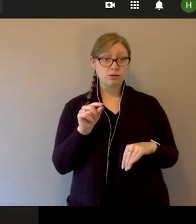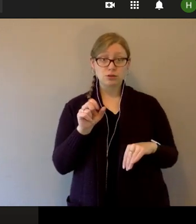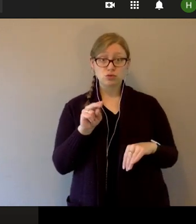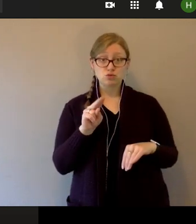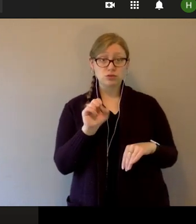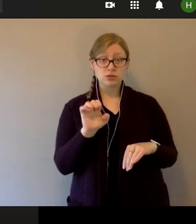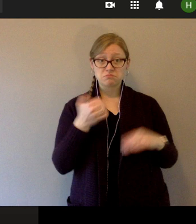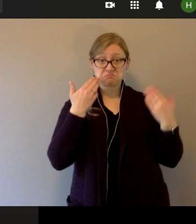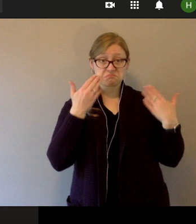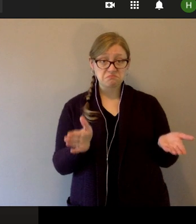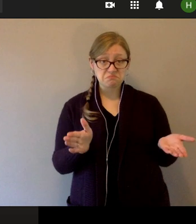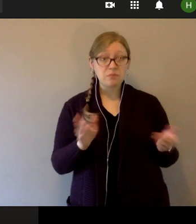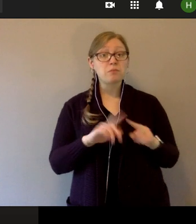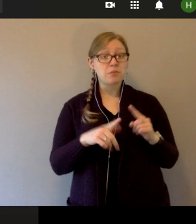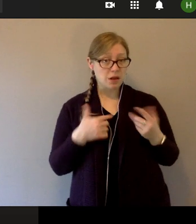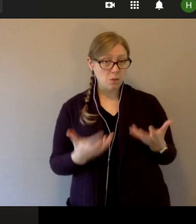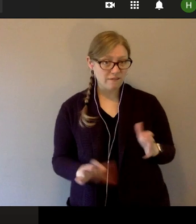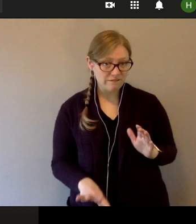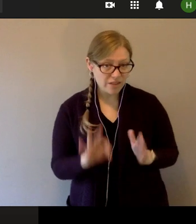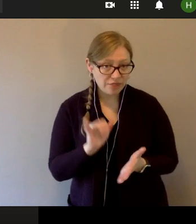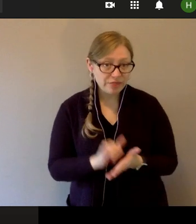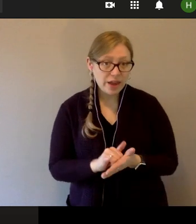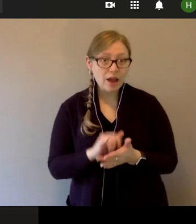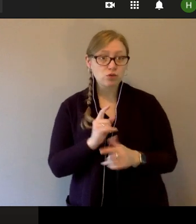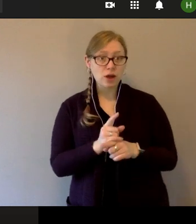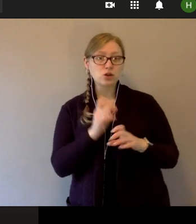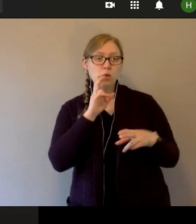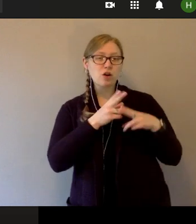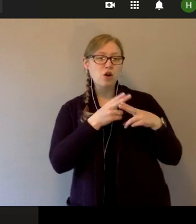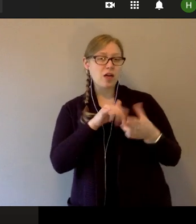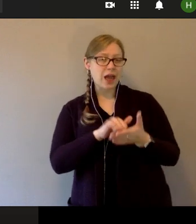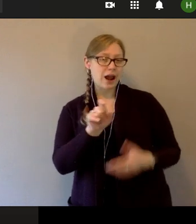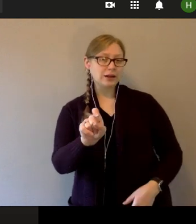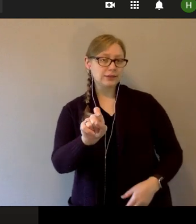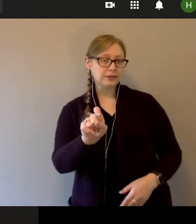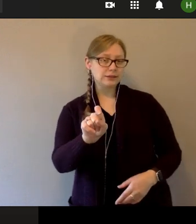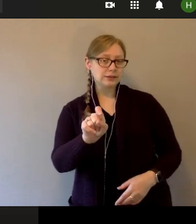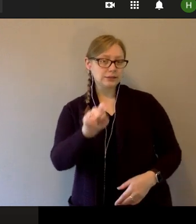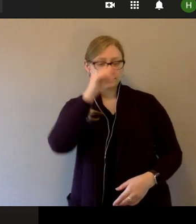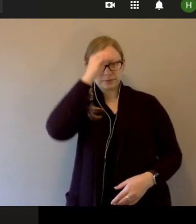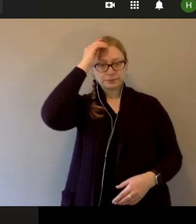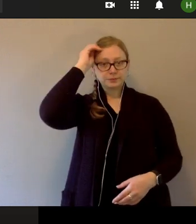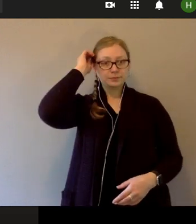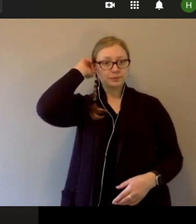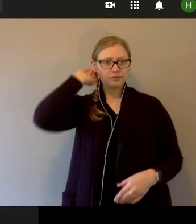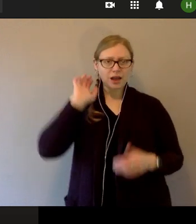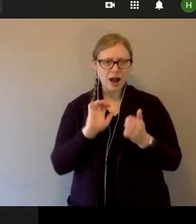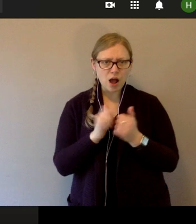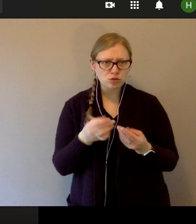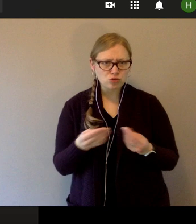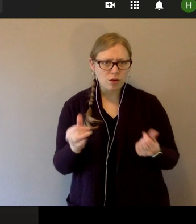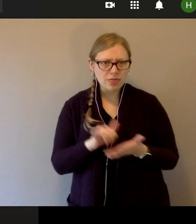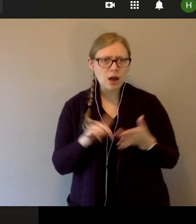but that's what I want to find. So we're going to give that a variable x. And so how are we going to do this?